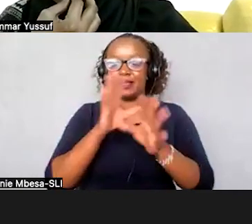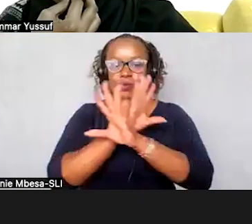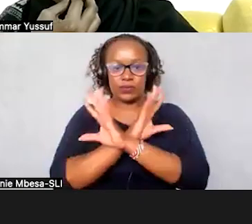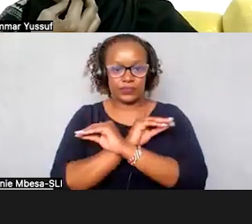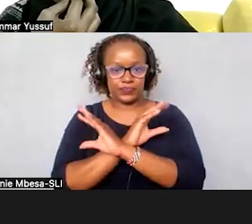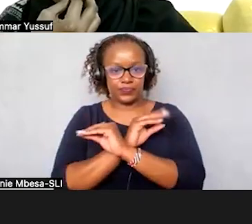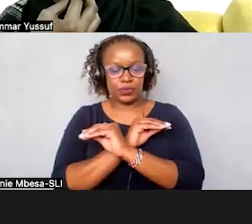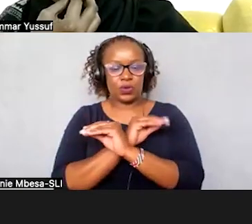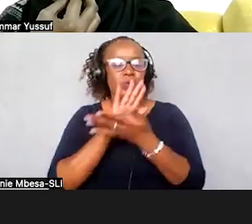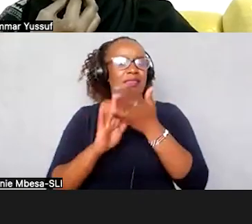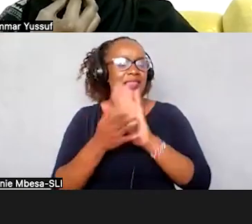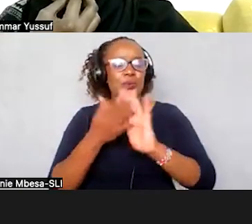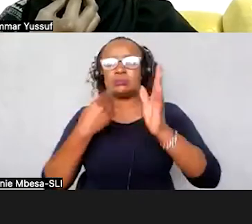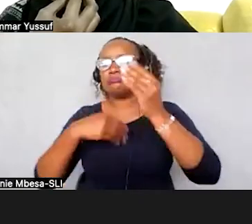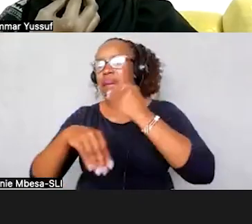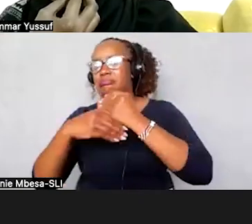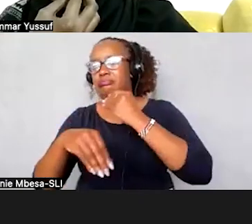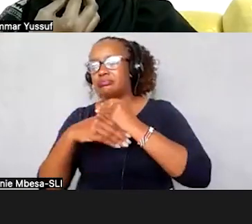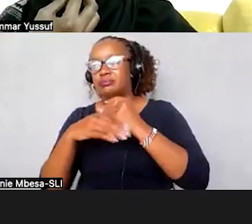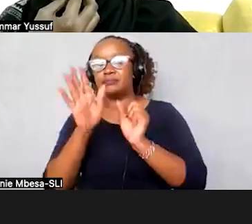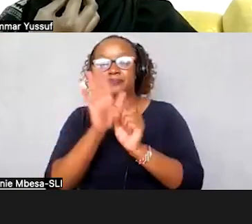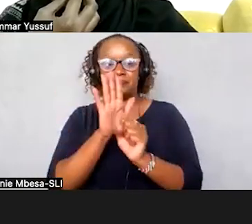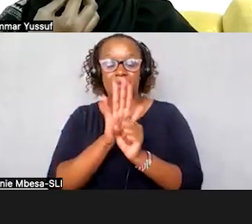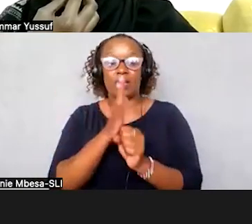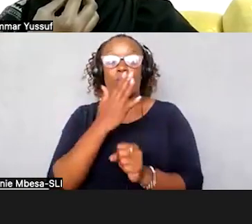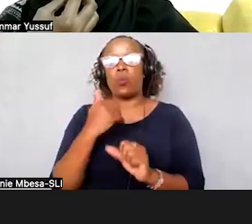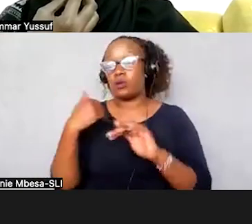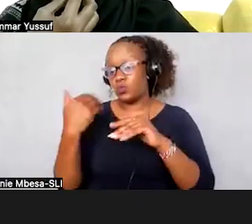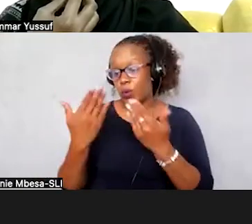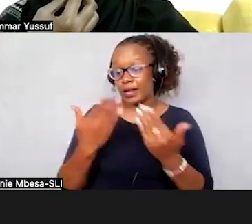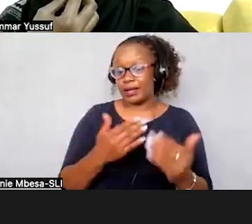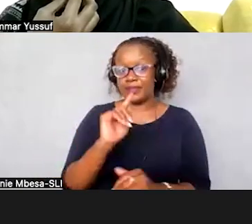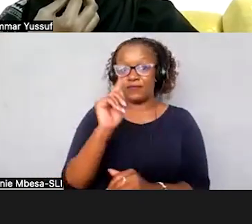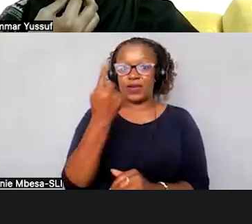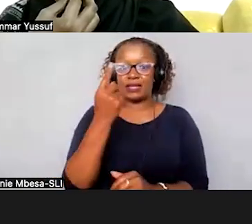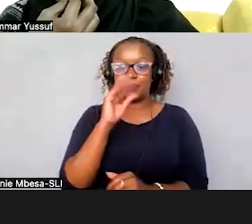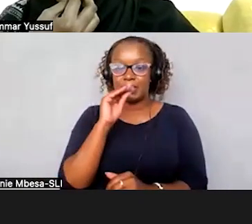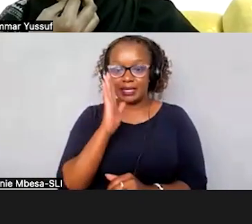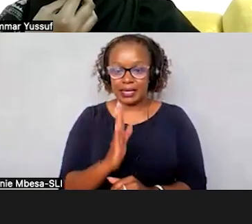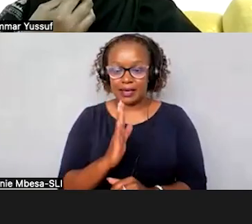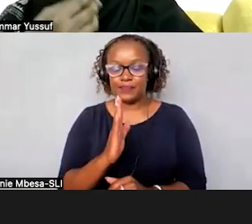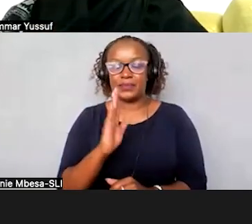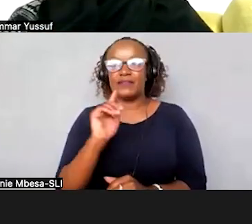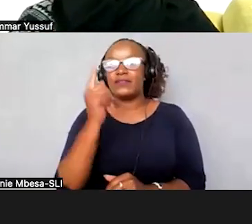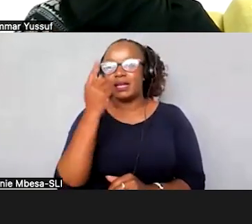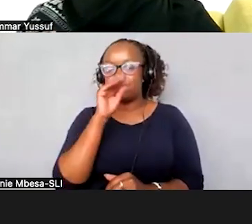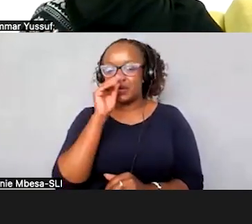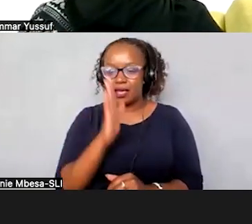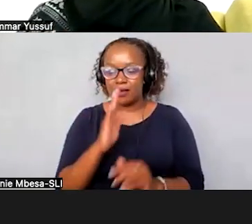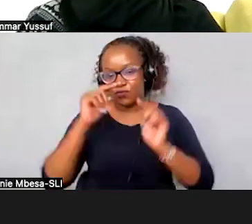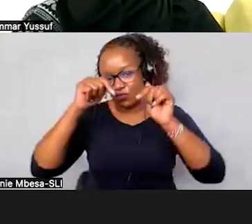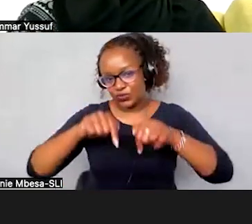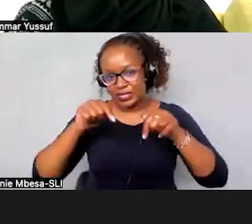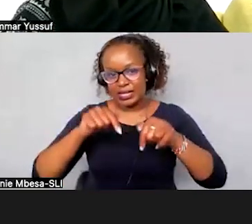much ado, I would like to welcome our first speaker. Our first speaker for the day is Alice